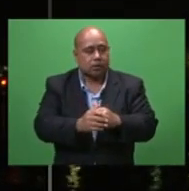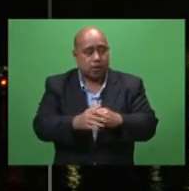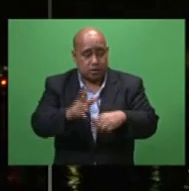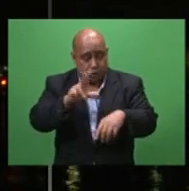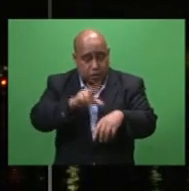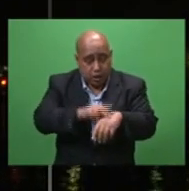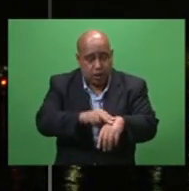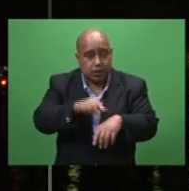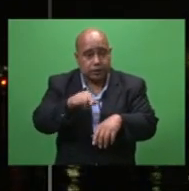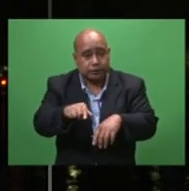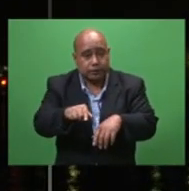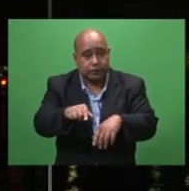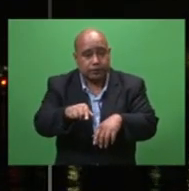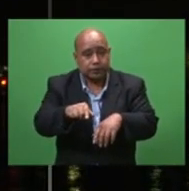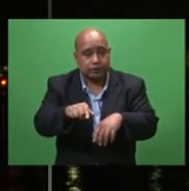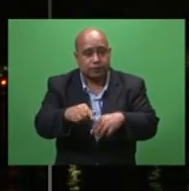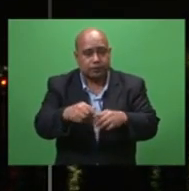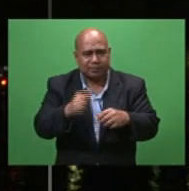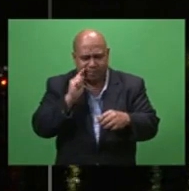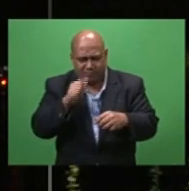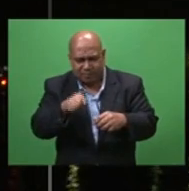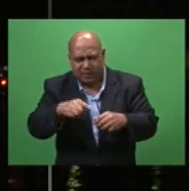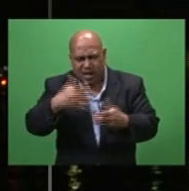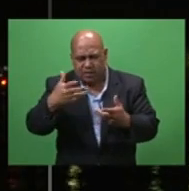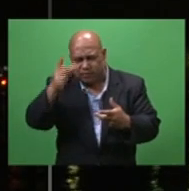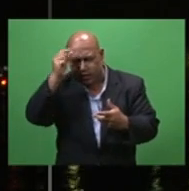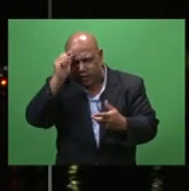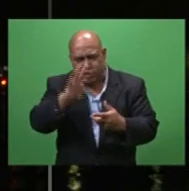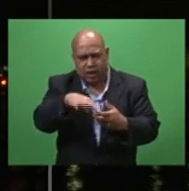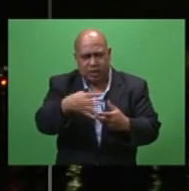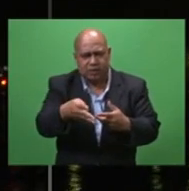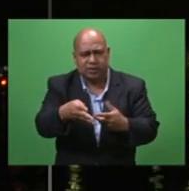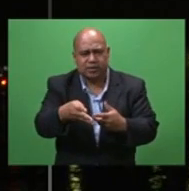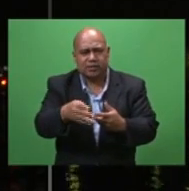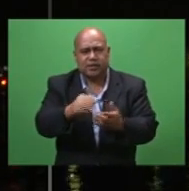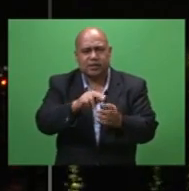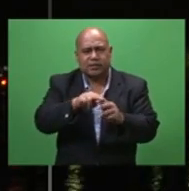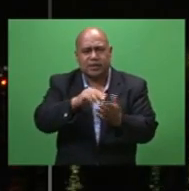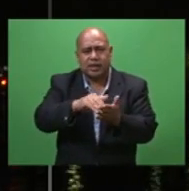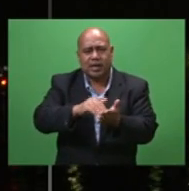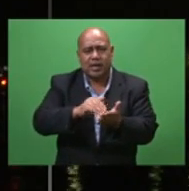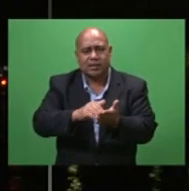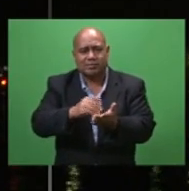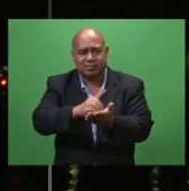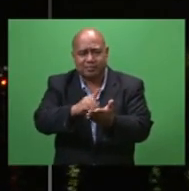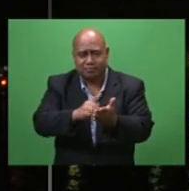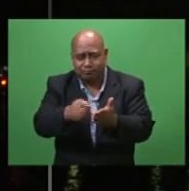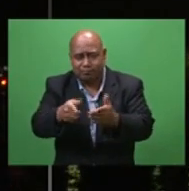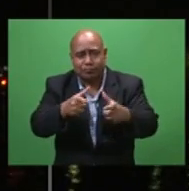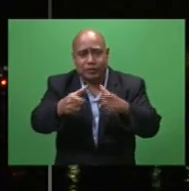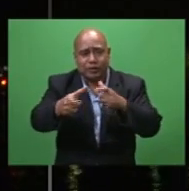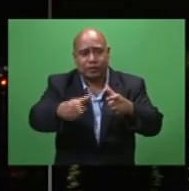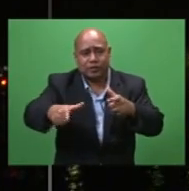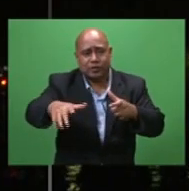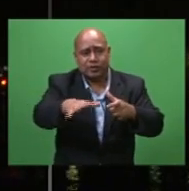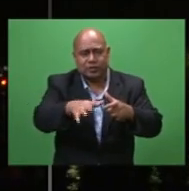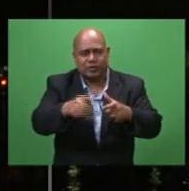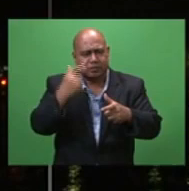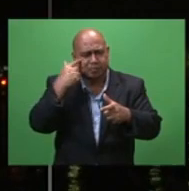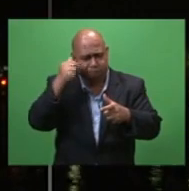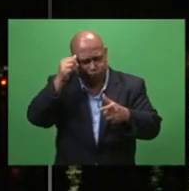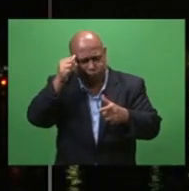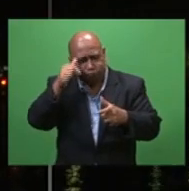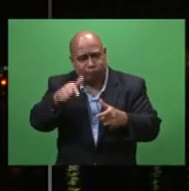says the enhanced capabilities of Fiji's Centre for Disease Control now mean that they can ascertain whether a person has